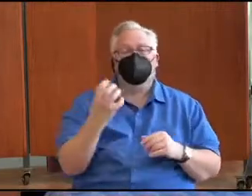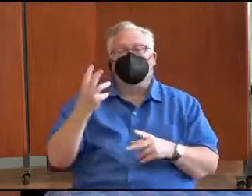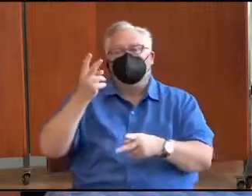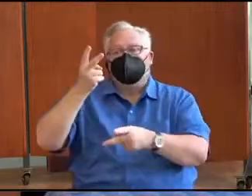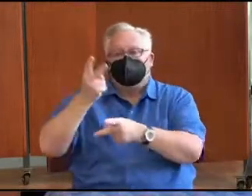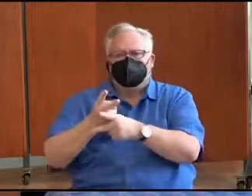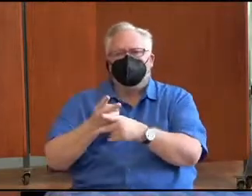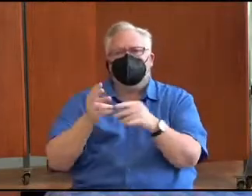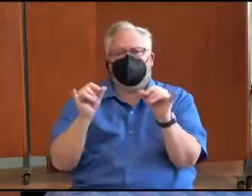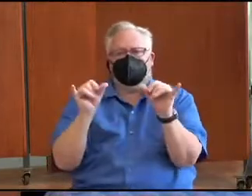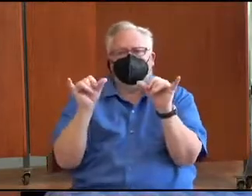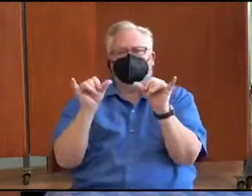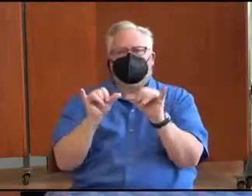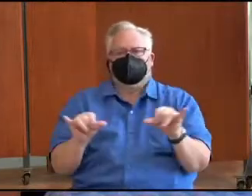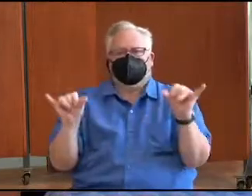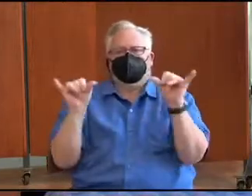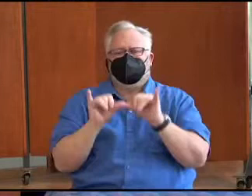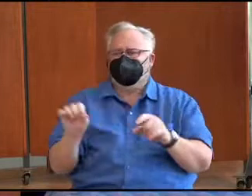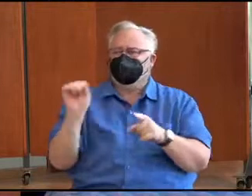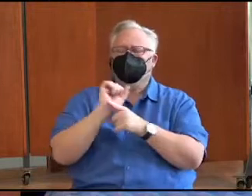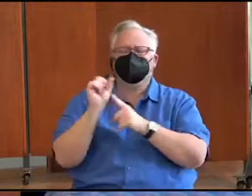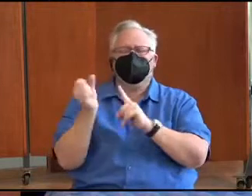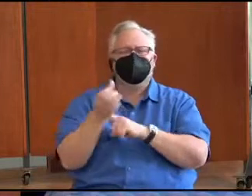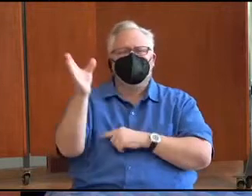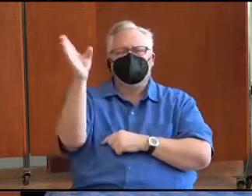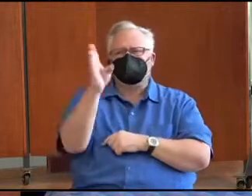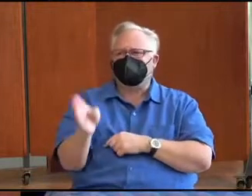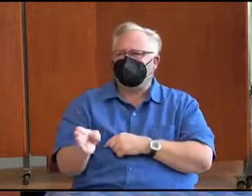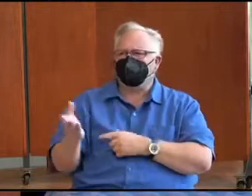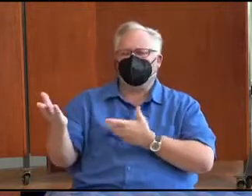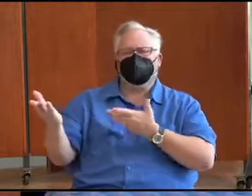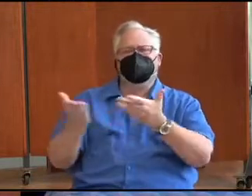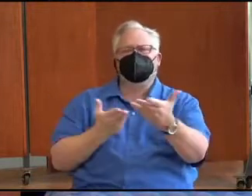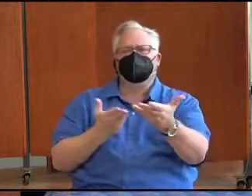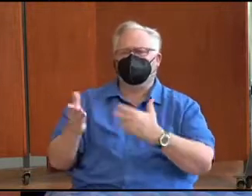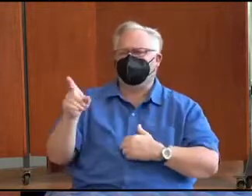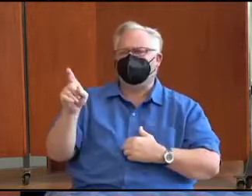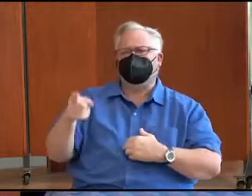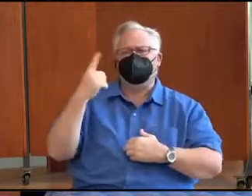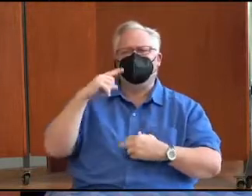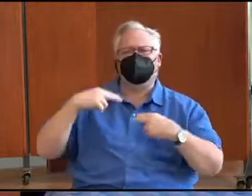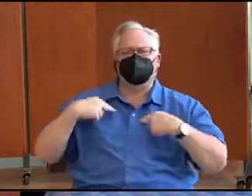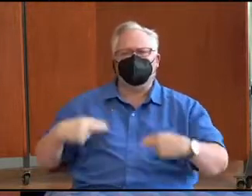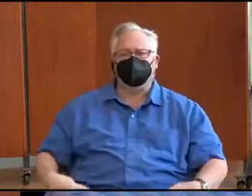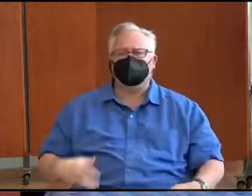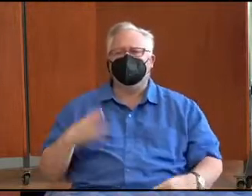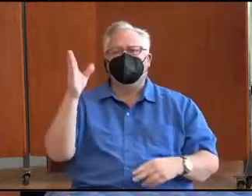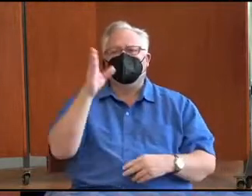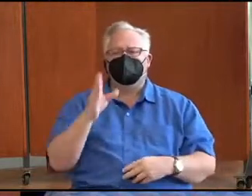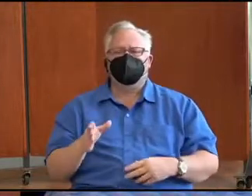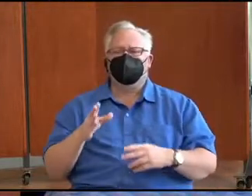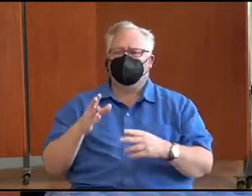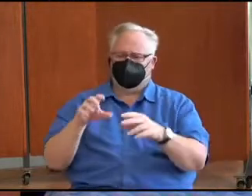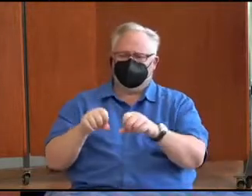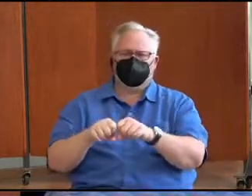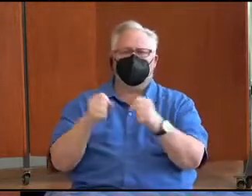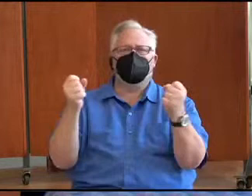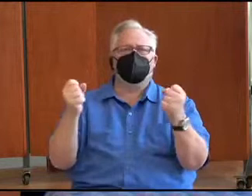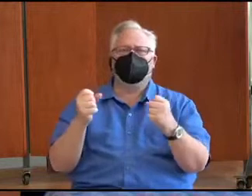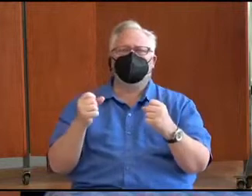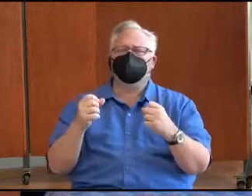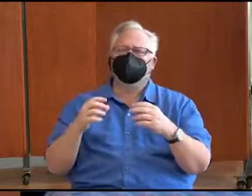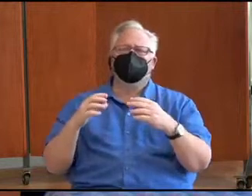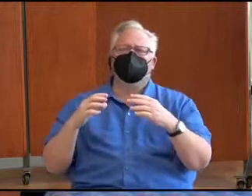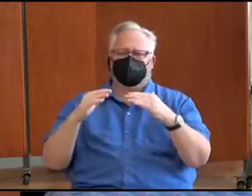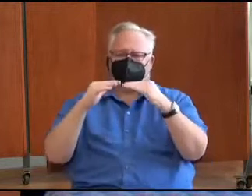quo that never served the cause of human need nor the values of justice and equity. But here's